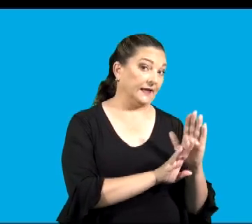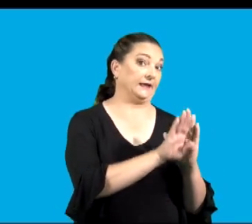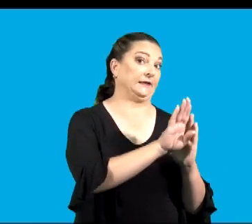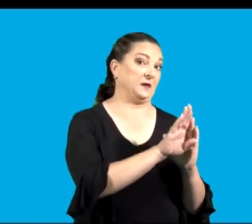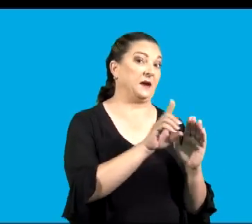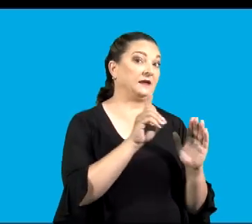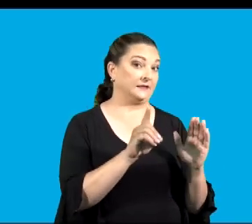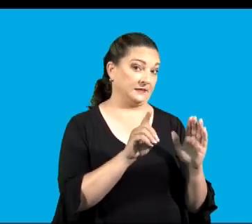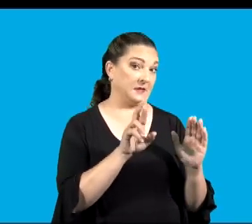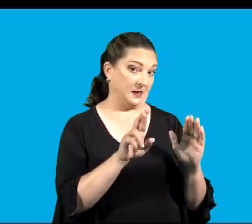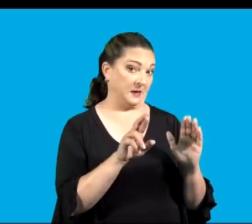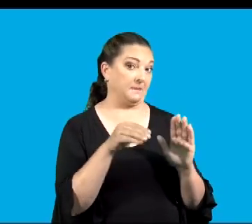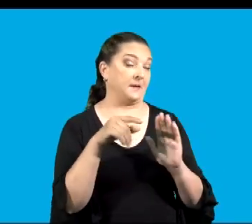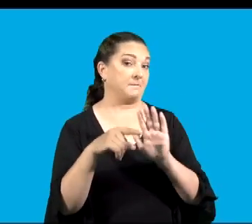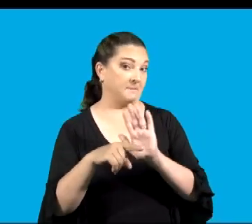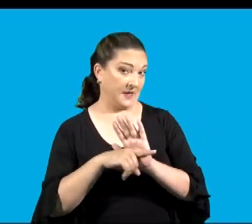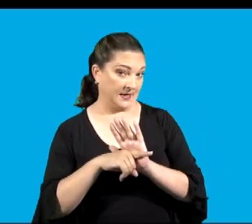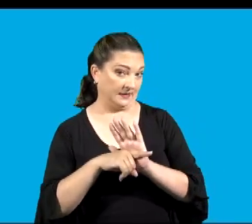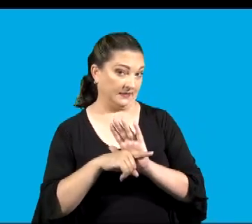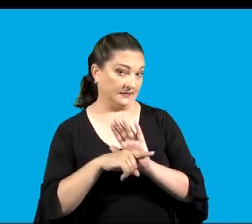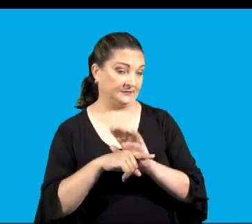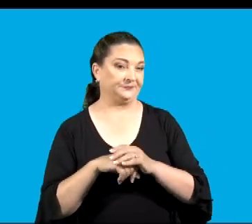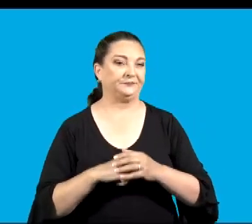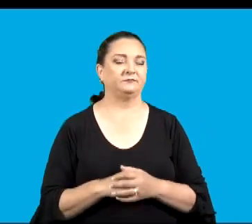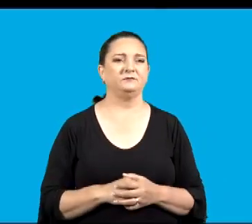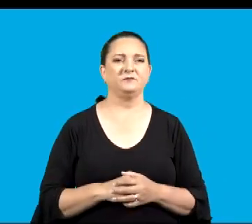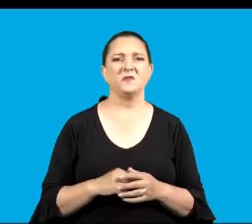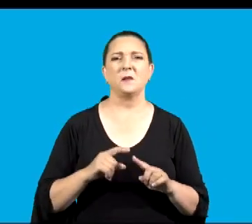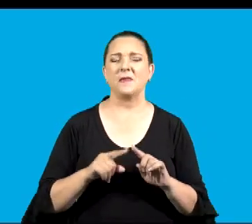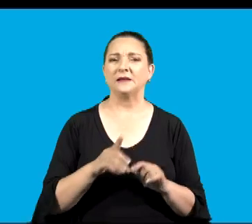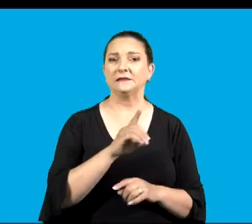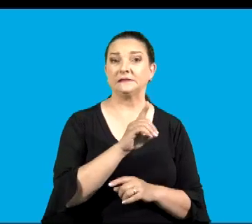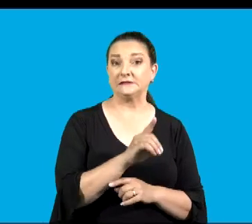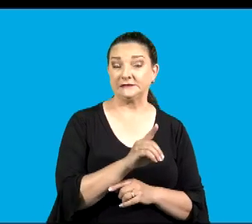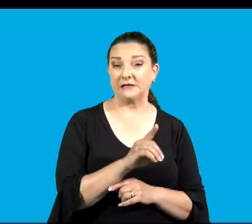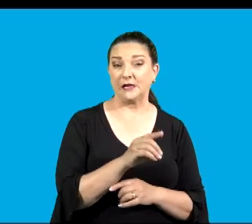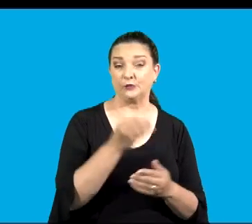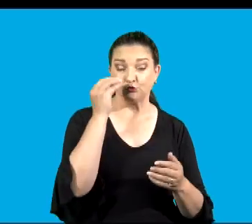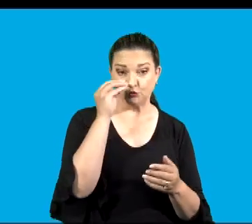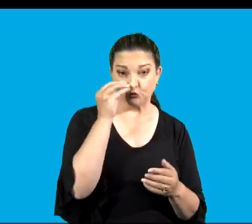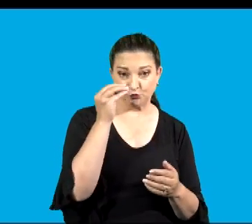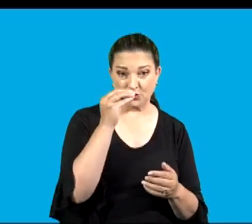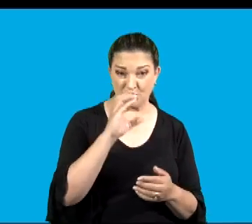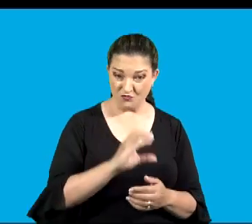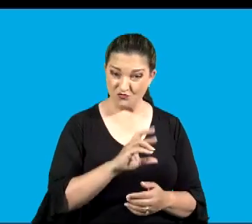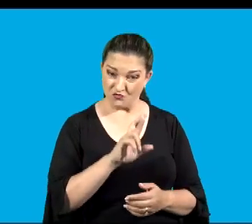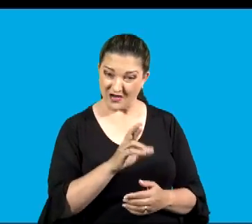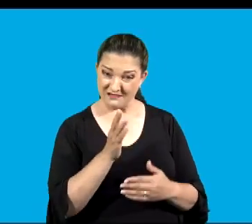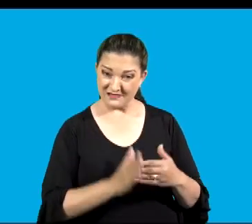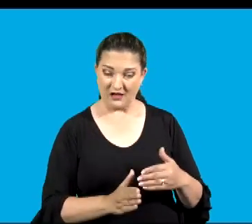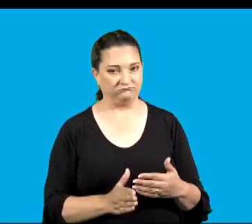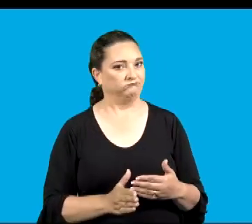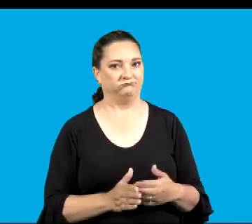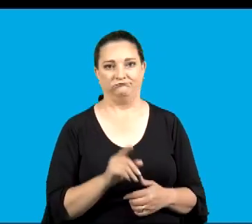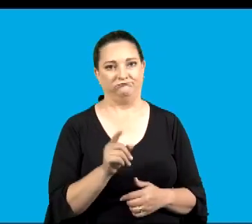and on the debit side, it is a minus. That debit note was recorded on the credit side. That is